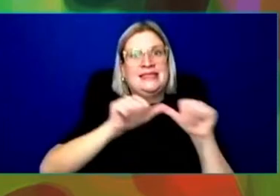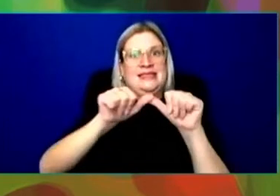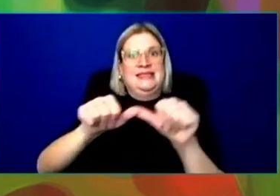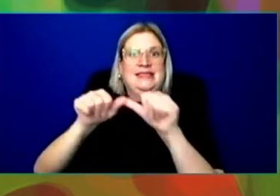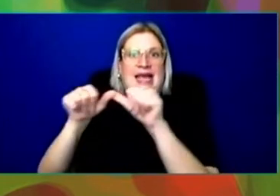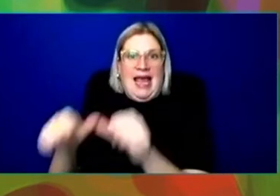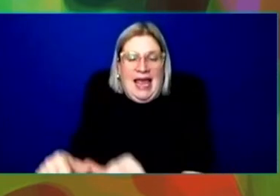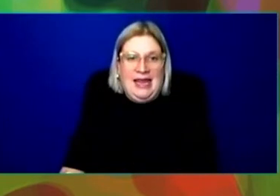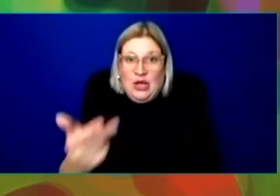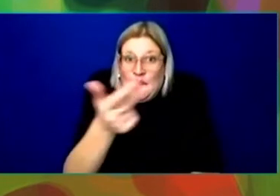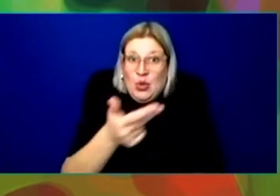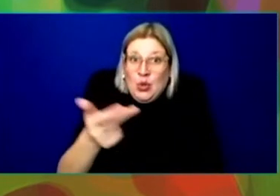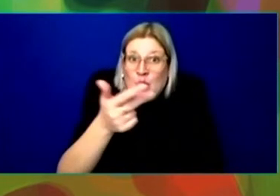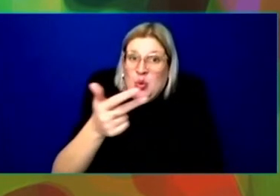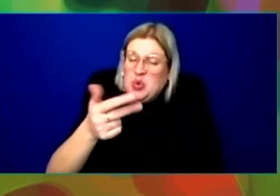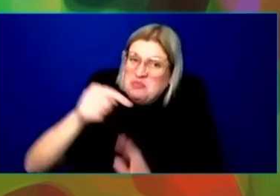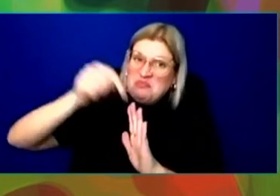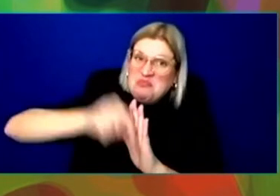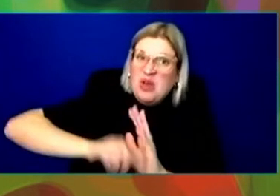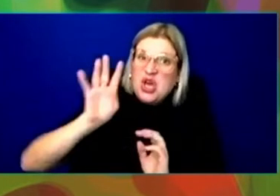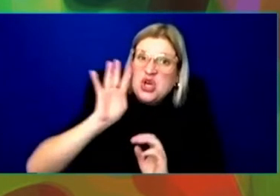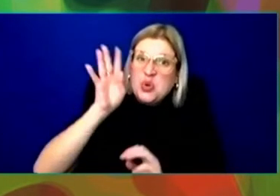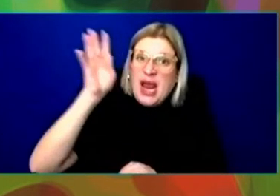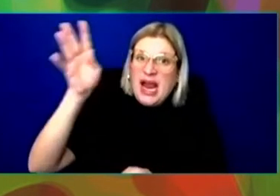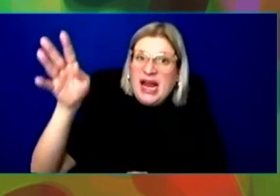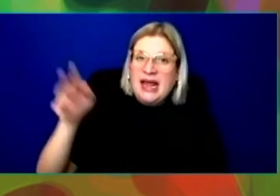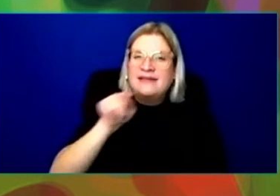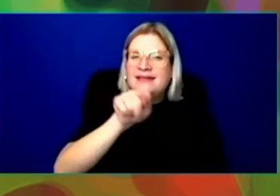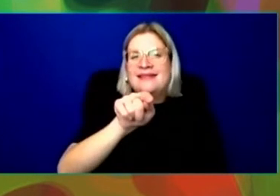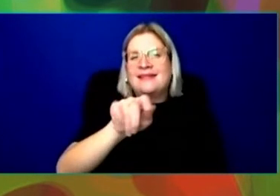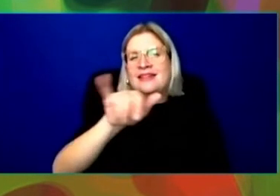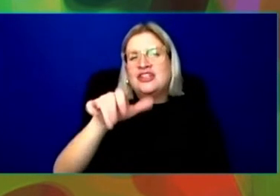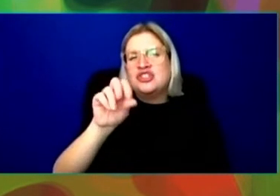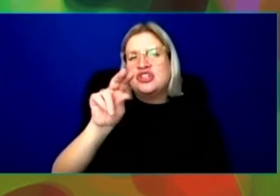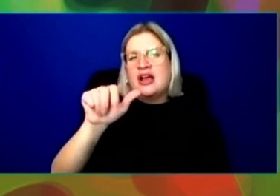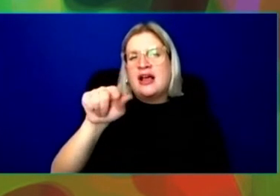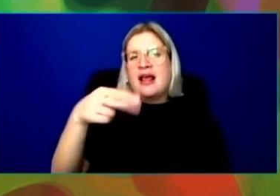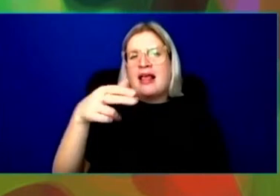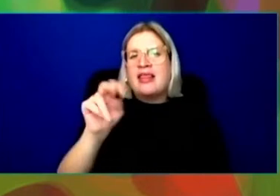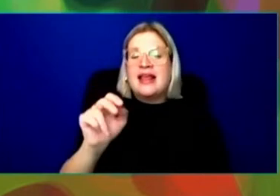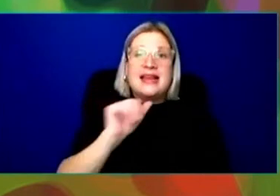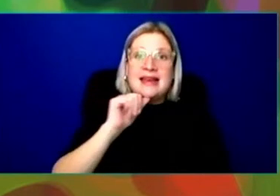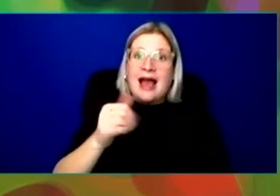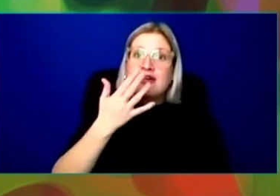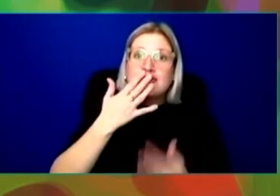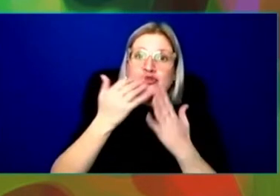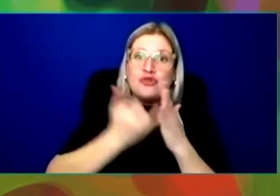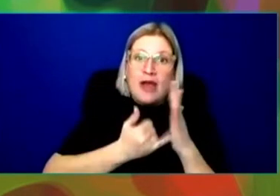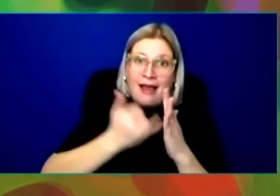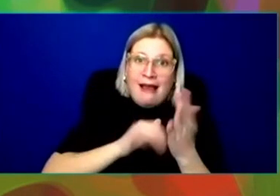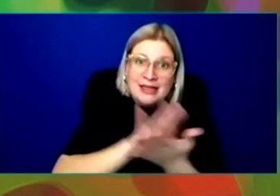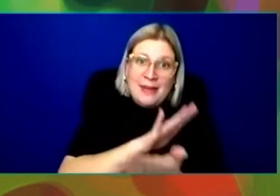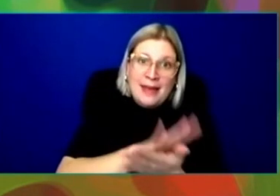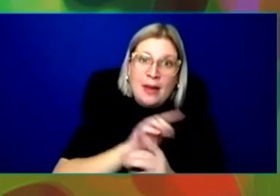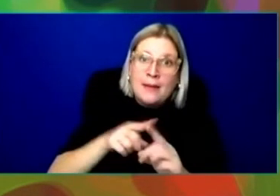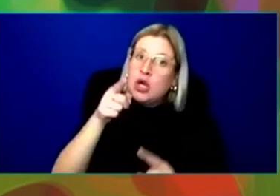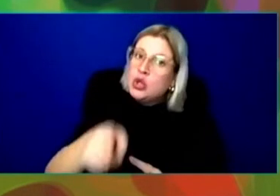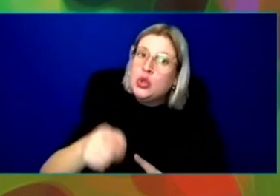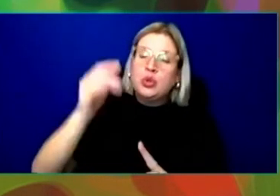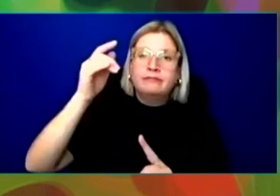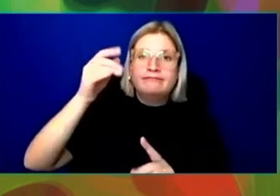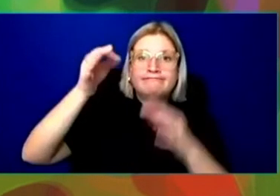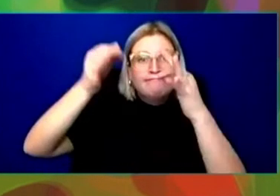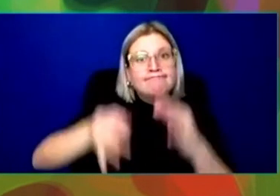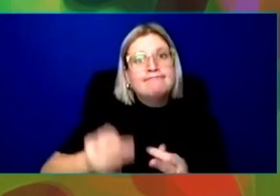deeply creative people. I know, Jonathan, you're not you don't put crayon to paper, but it's right. I consider you an artist. You're